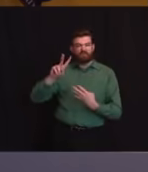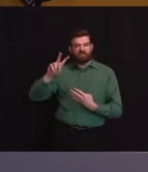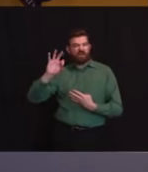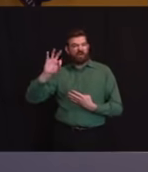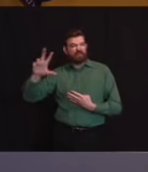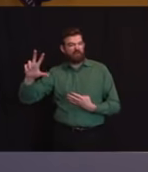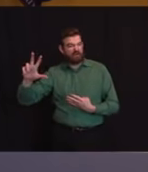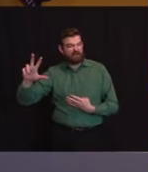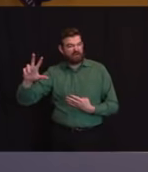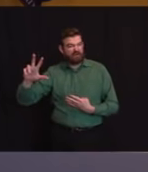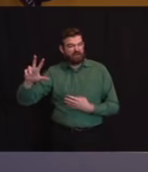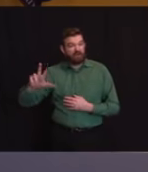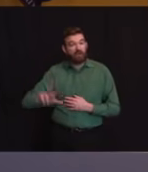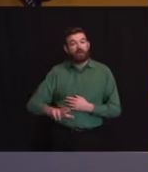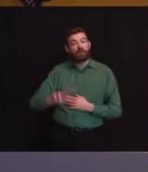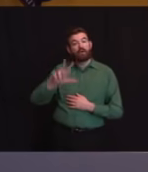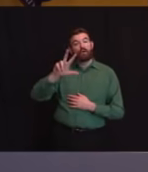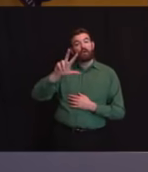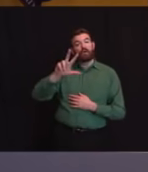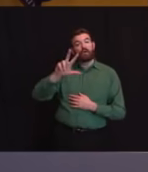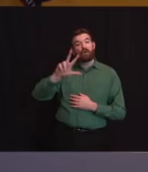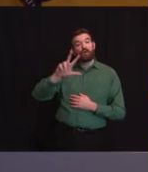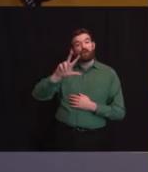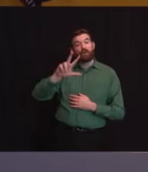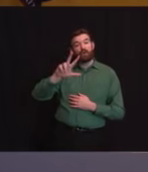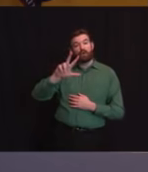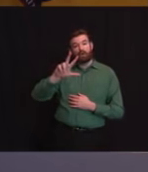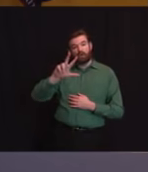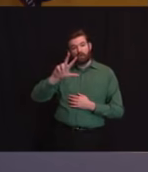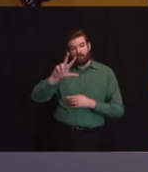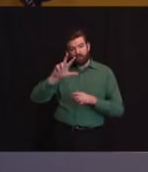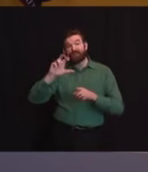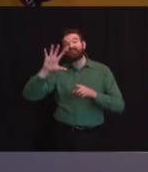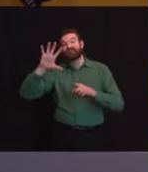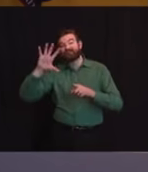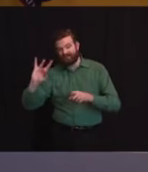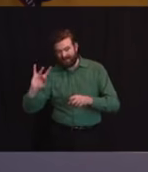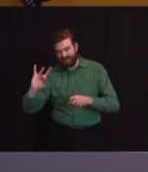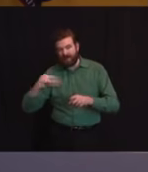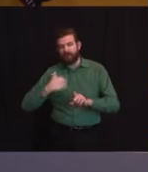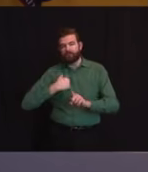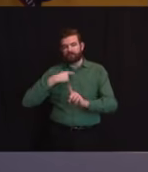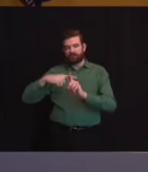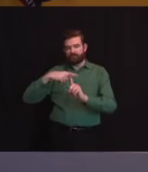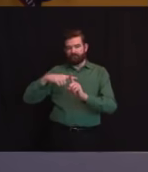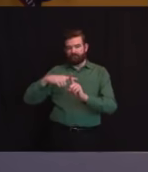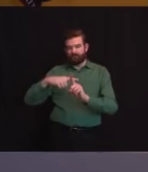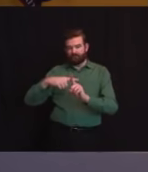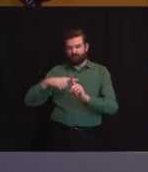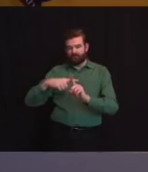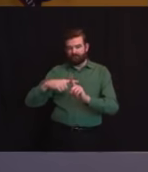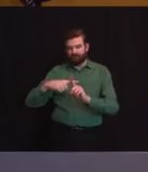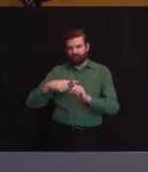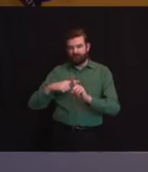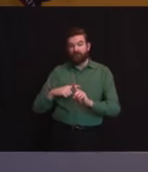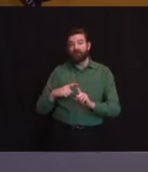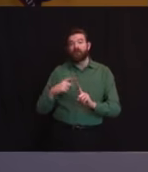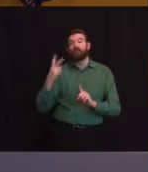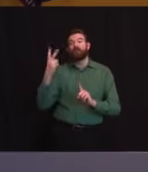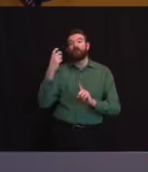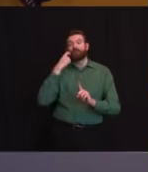358 residents that have tested positive for COVID-19. and they are reporting 2 additional deaths